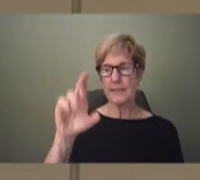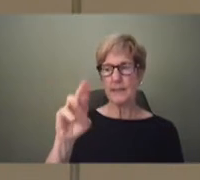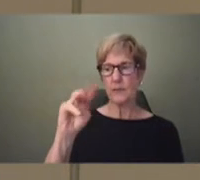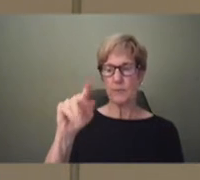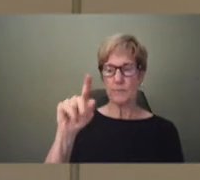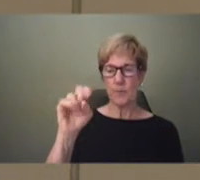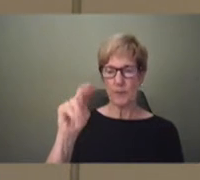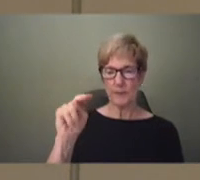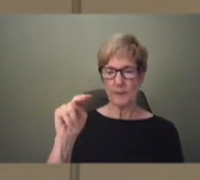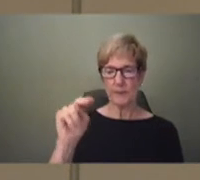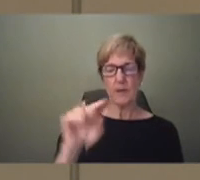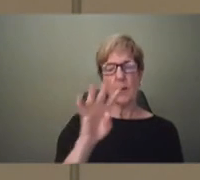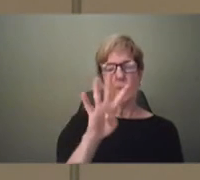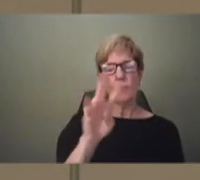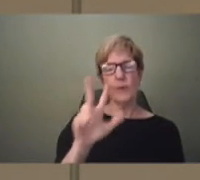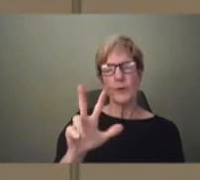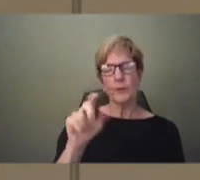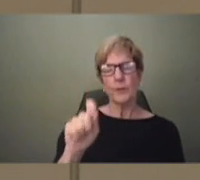202289649